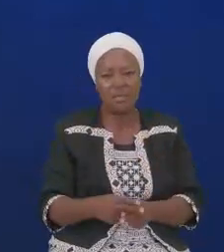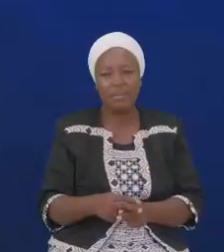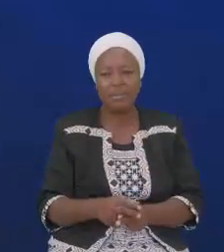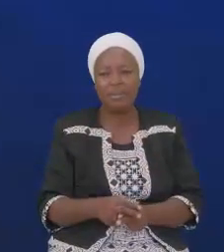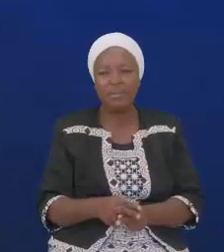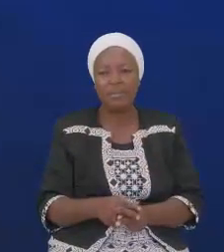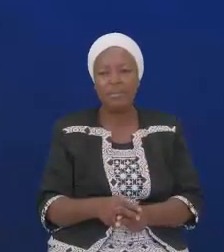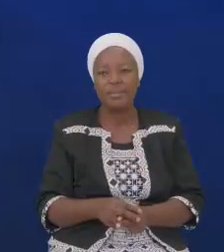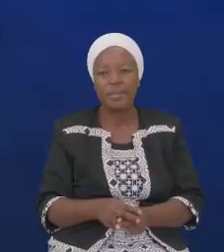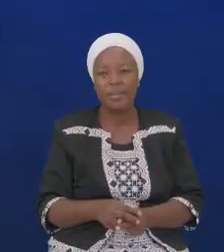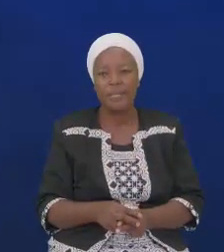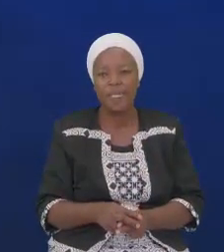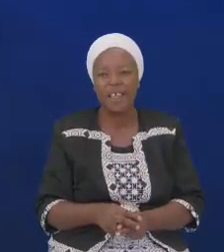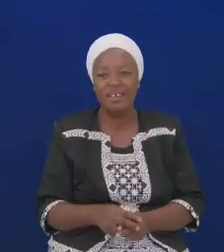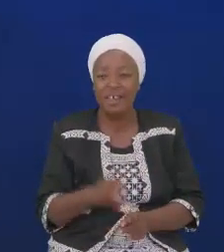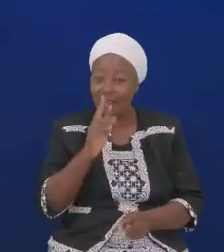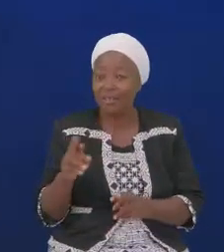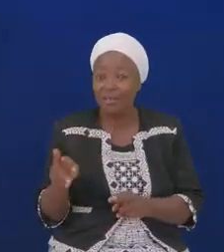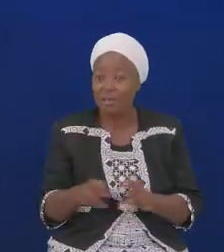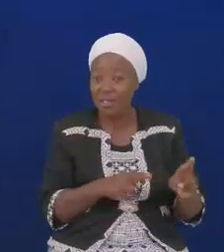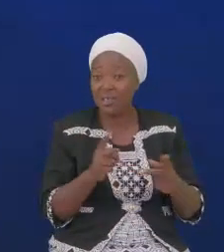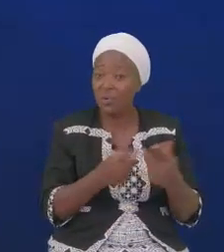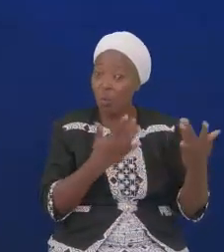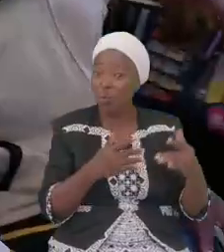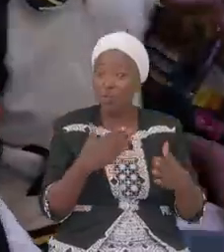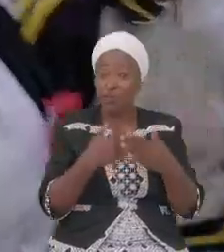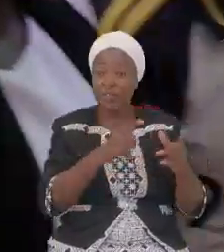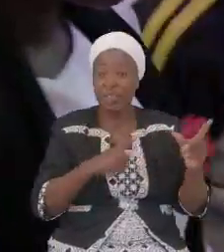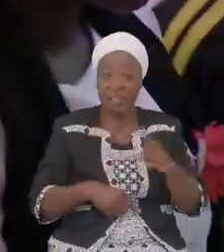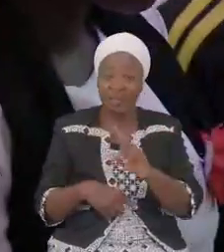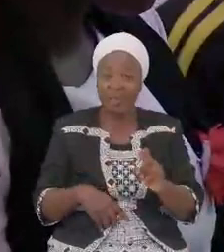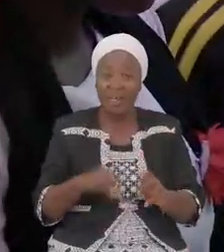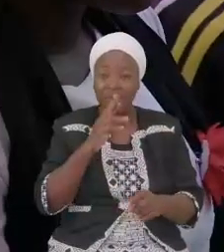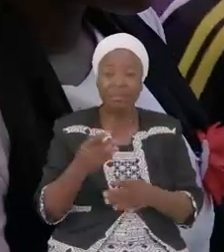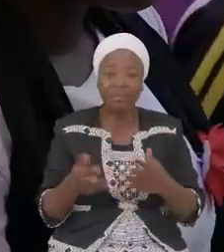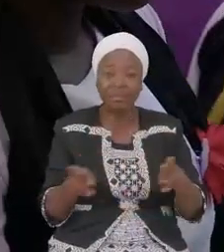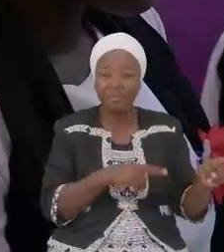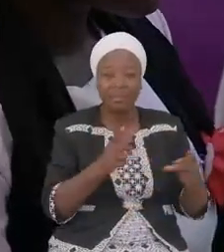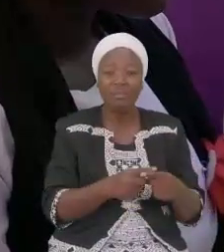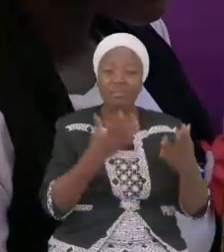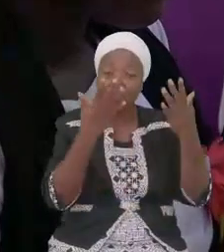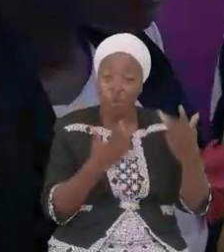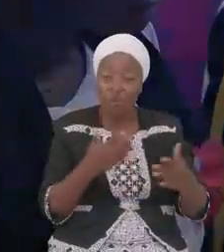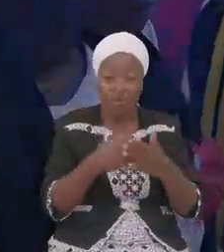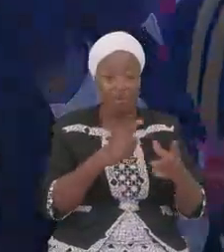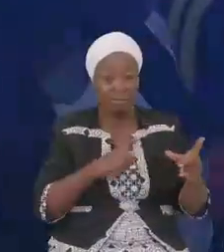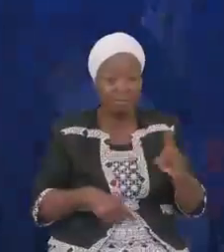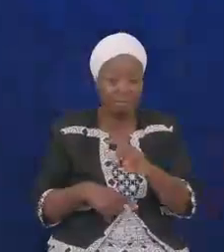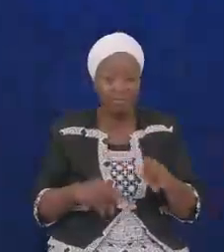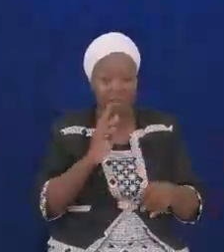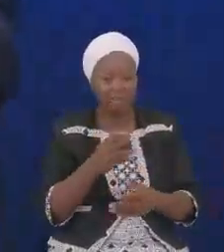name. Are you ready to tarry before the Lord? Are you ready to wait before the Lord? Are you ready